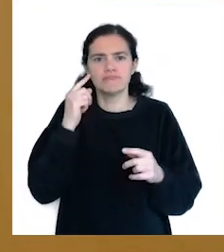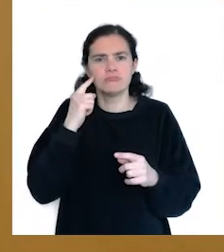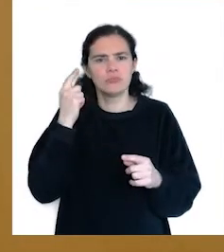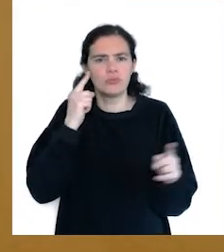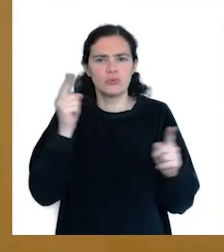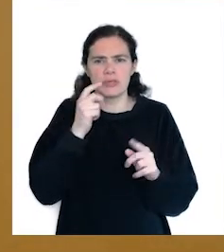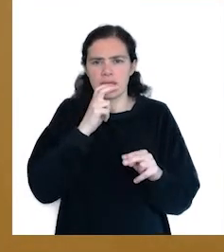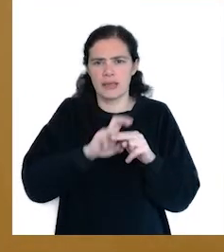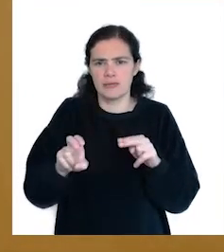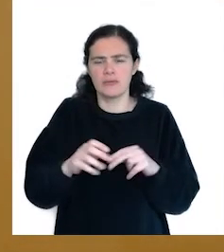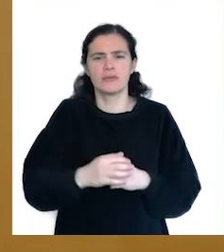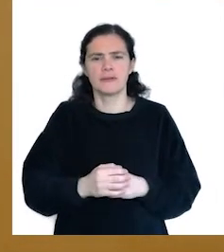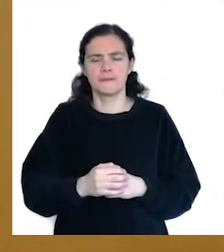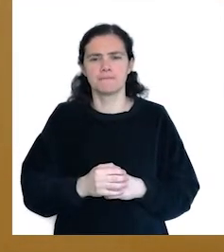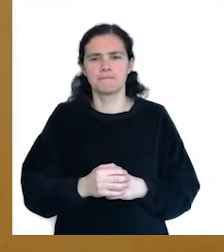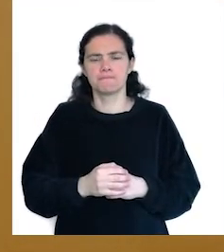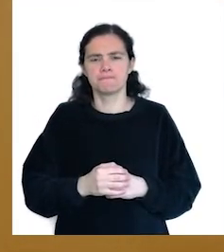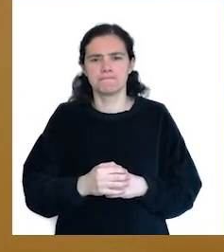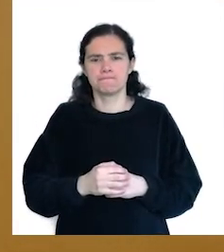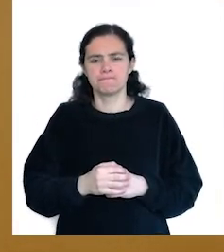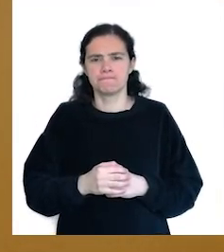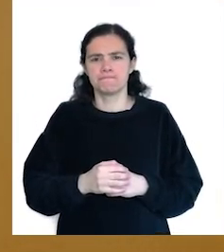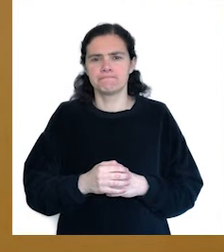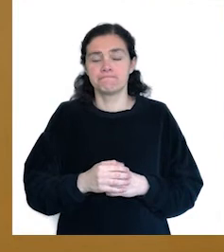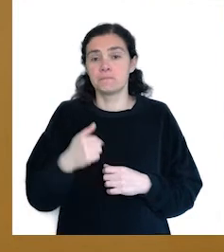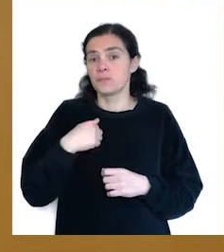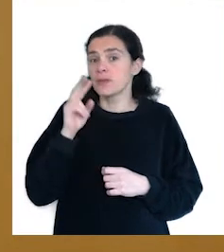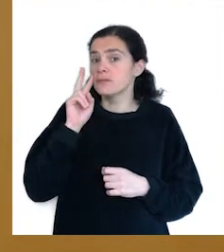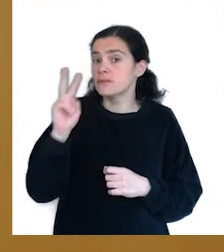experimental musician in electronic music.